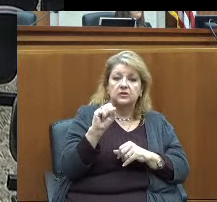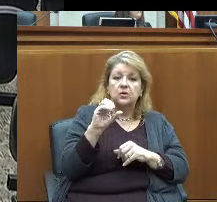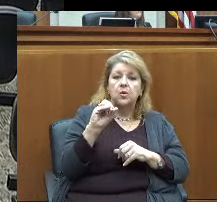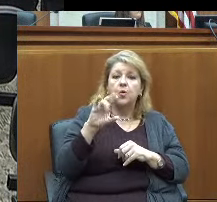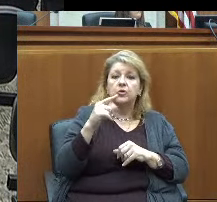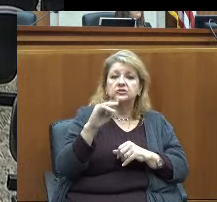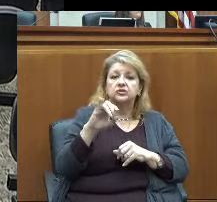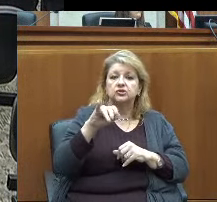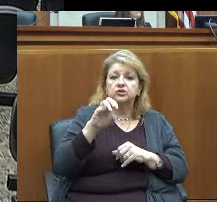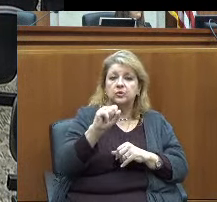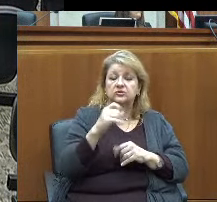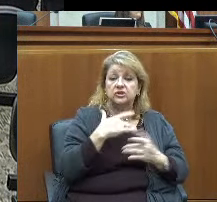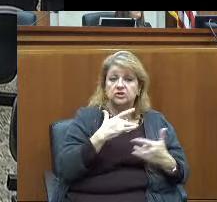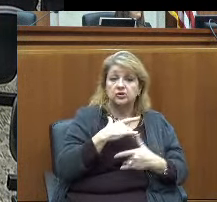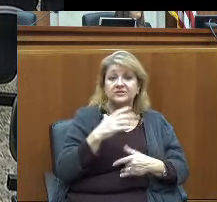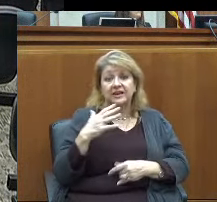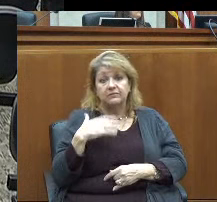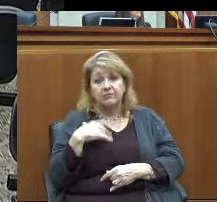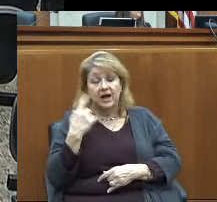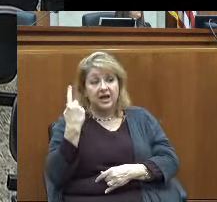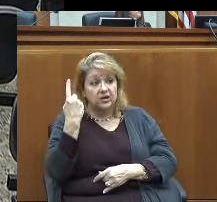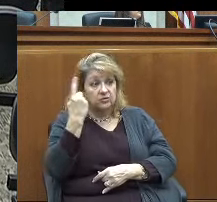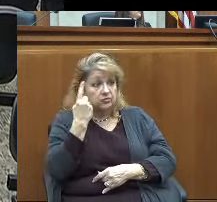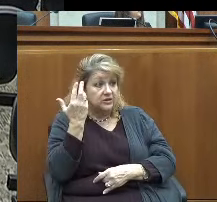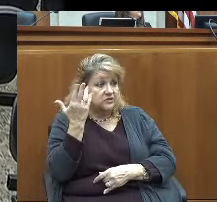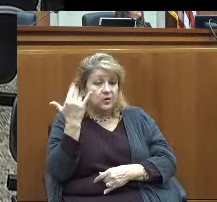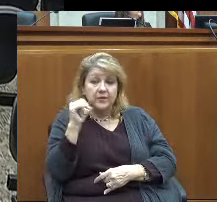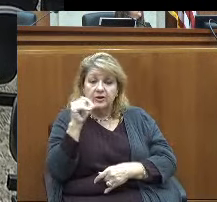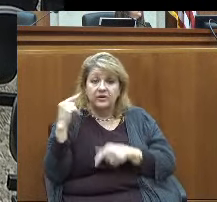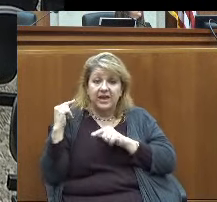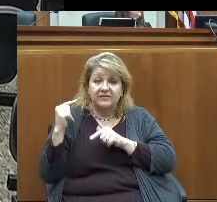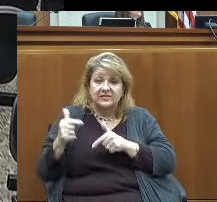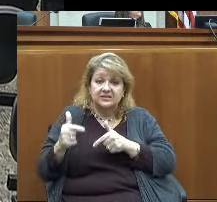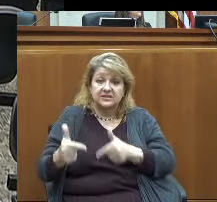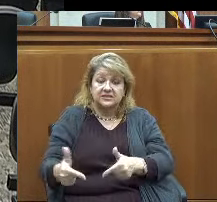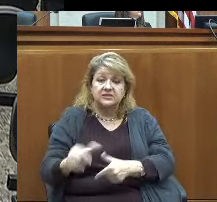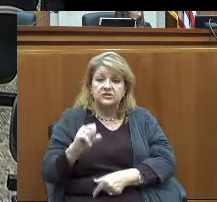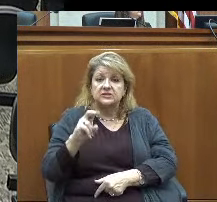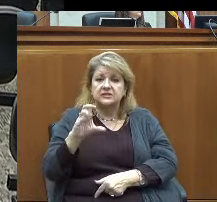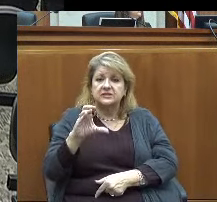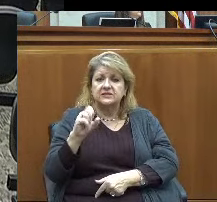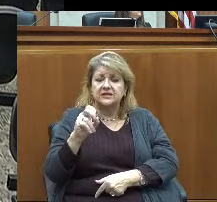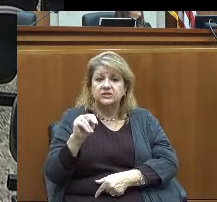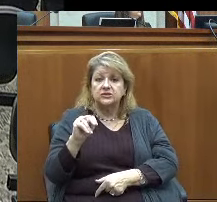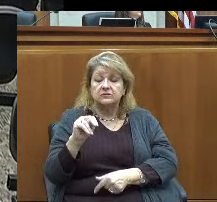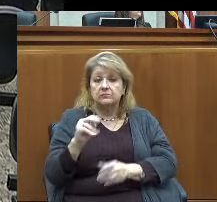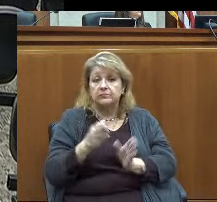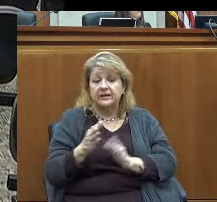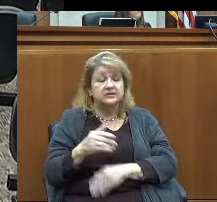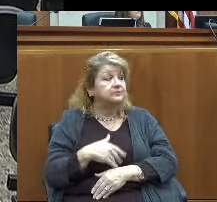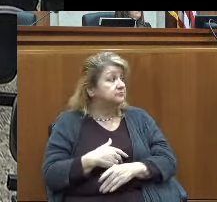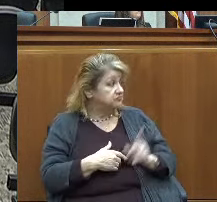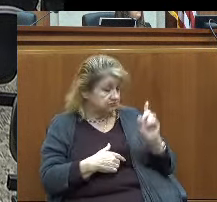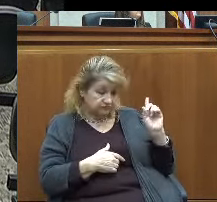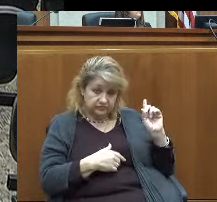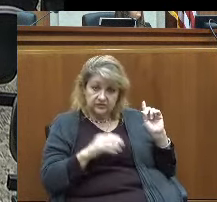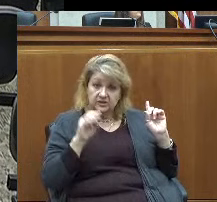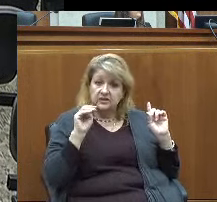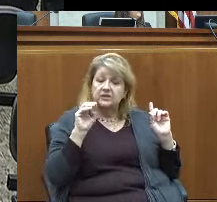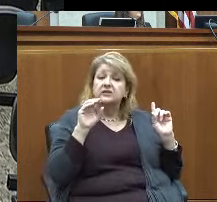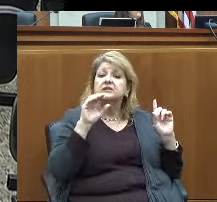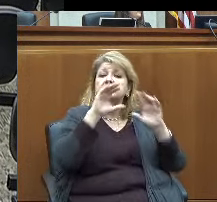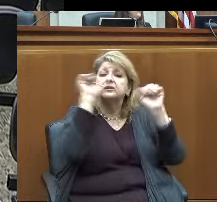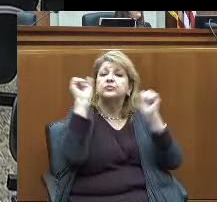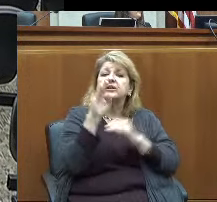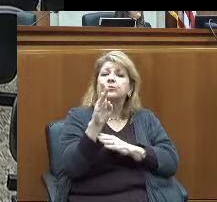plan? Thank you. Yeah, I'm happy to talk about this. I understand this at the school level as a former principal. I understand it at the